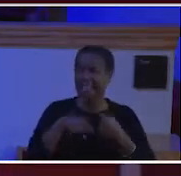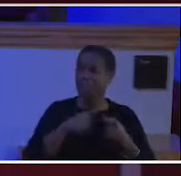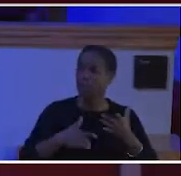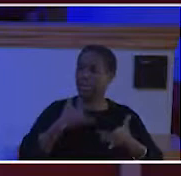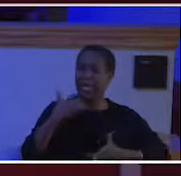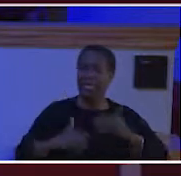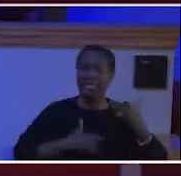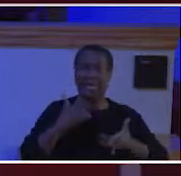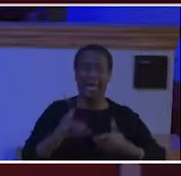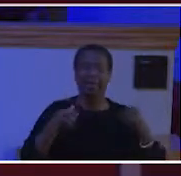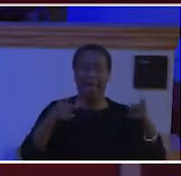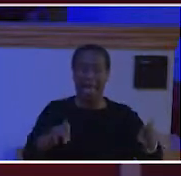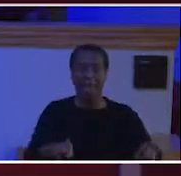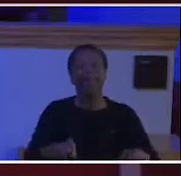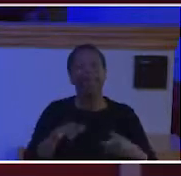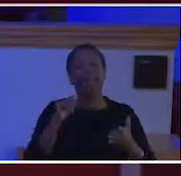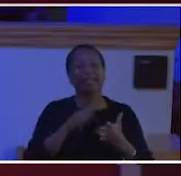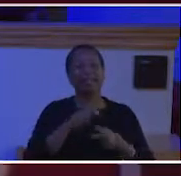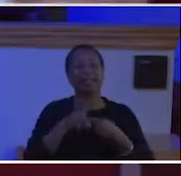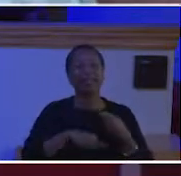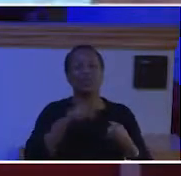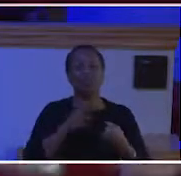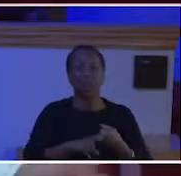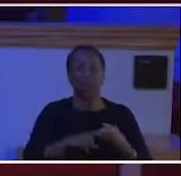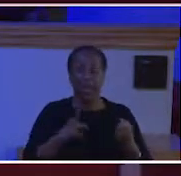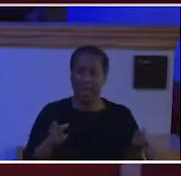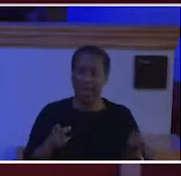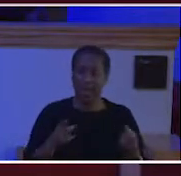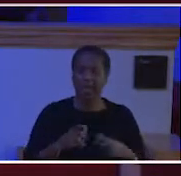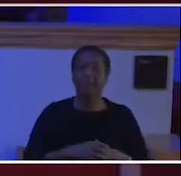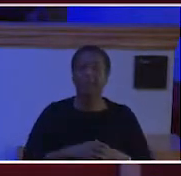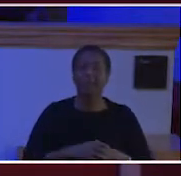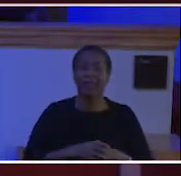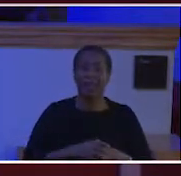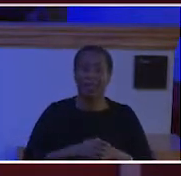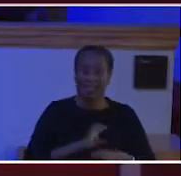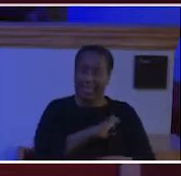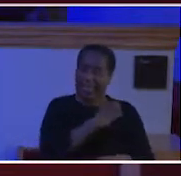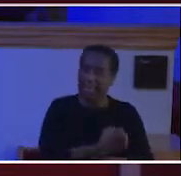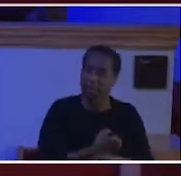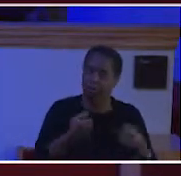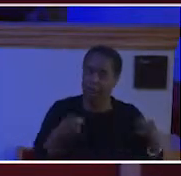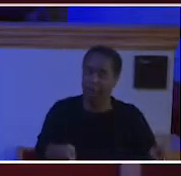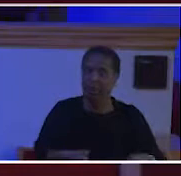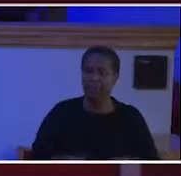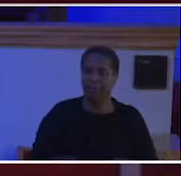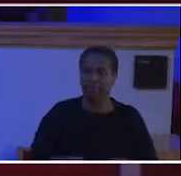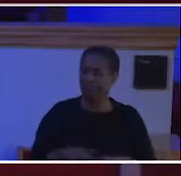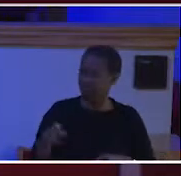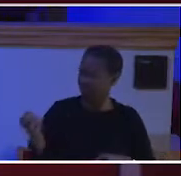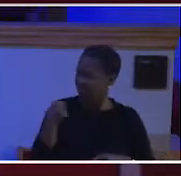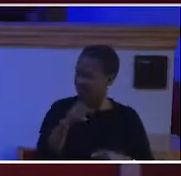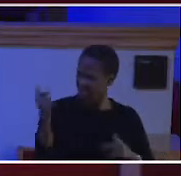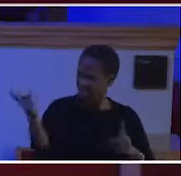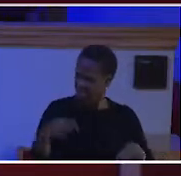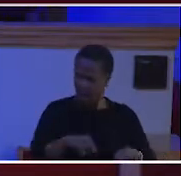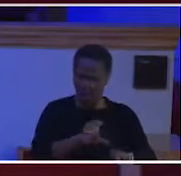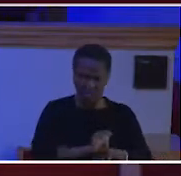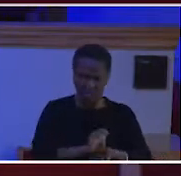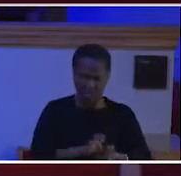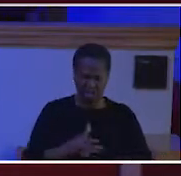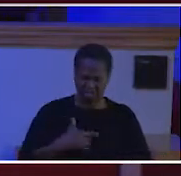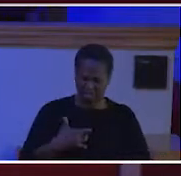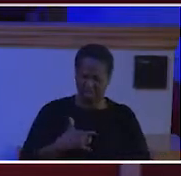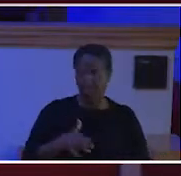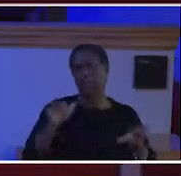excitement comes in. That's where the energy comes in. You ought not ever come to church thinking it's going to be like it was